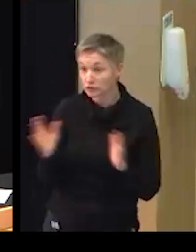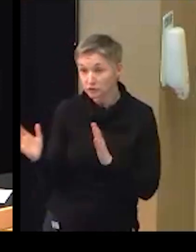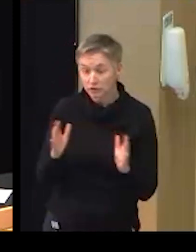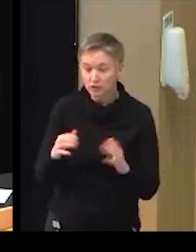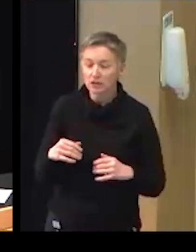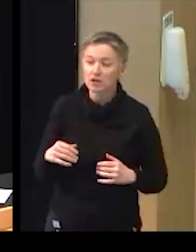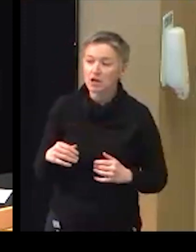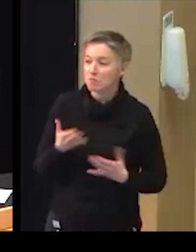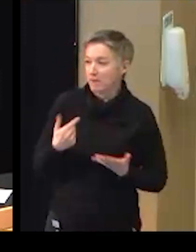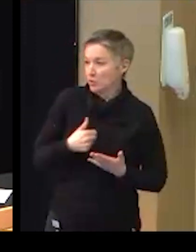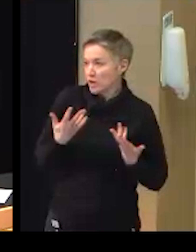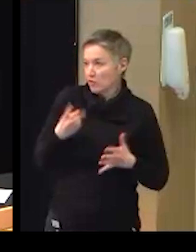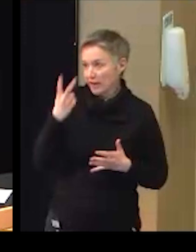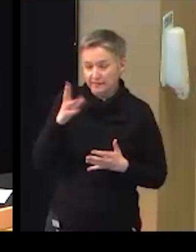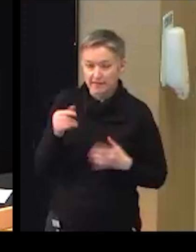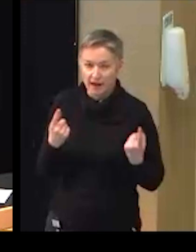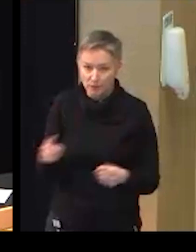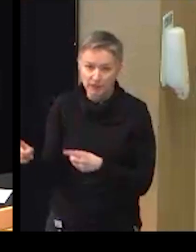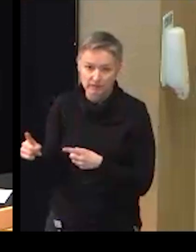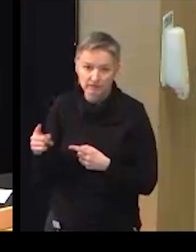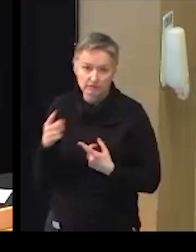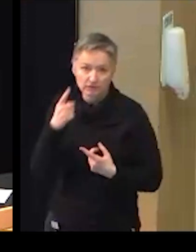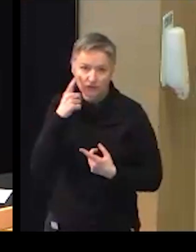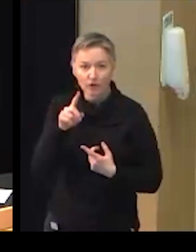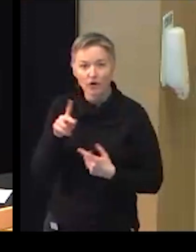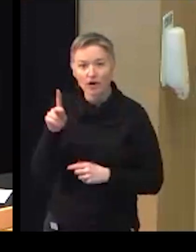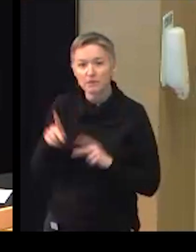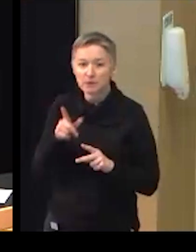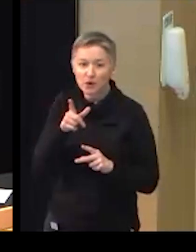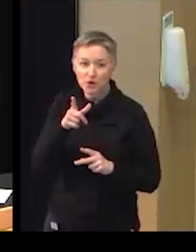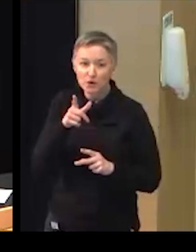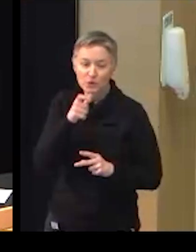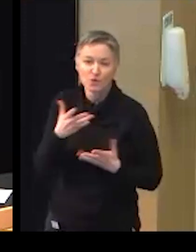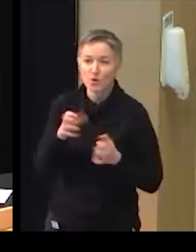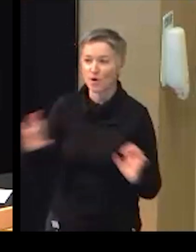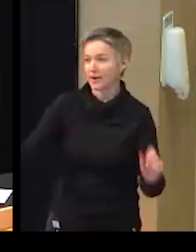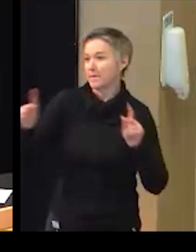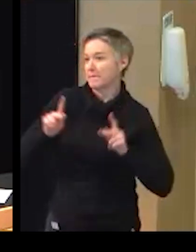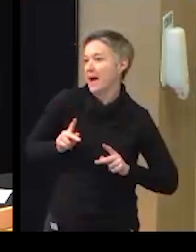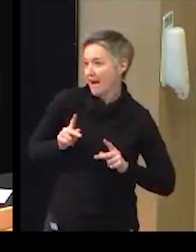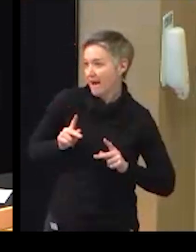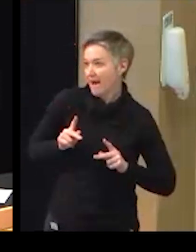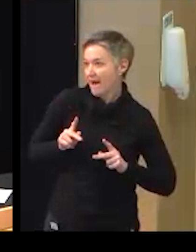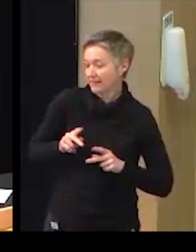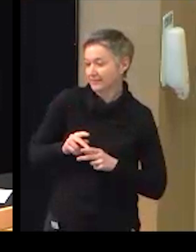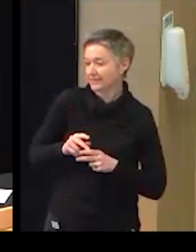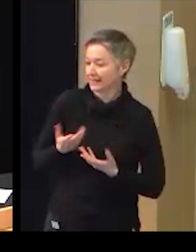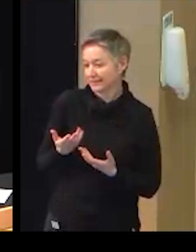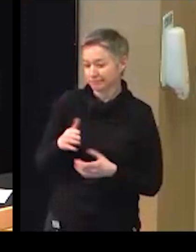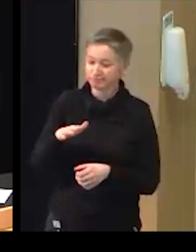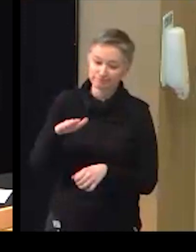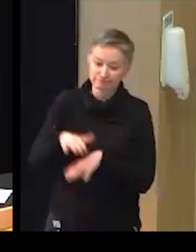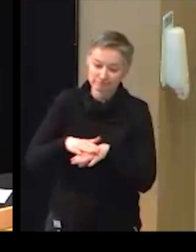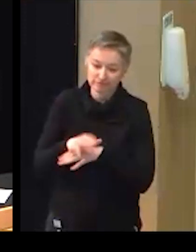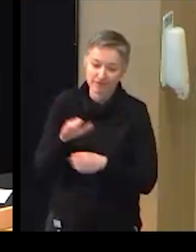probably seeing it already in people who are dragging their feet about coming back to the physical work site and saying that